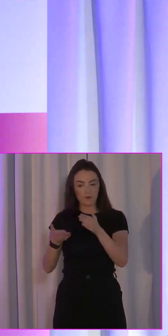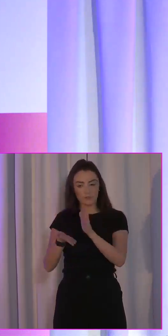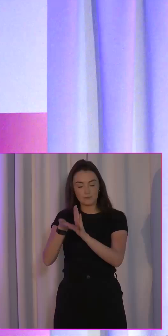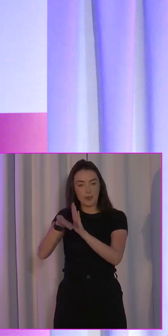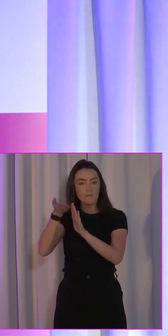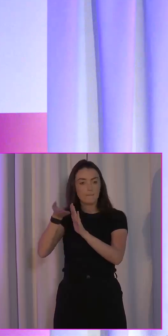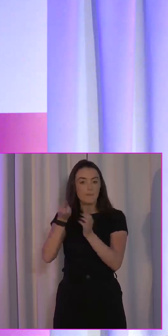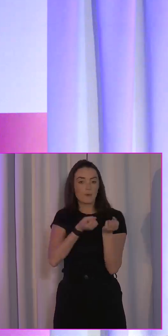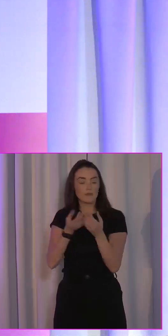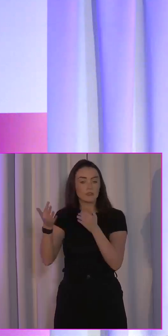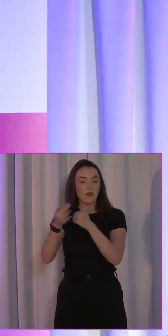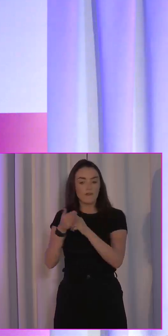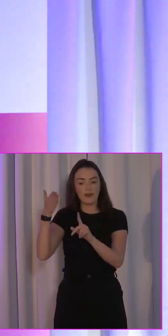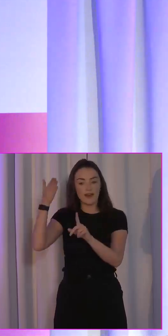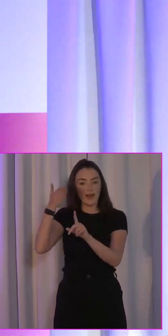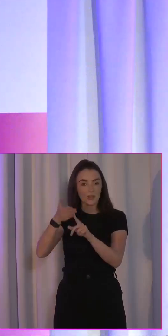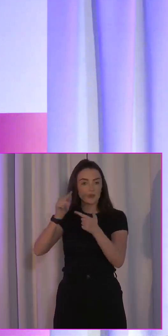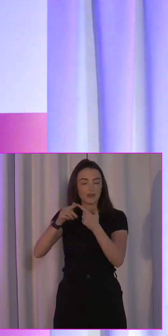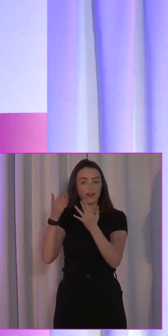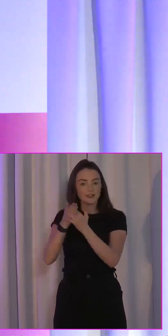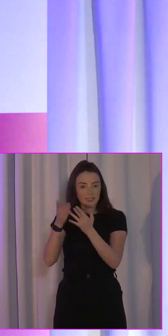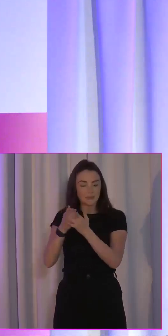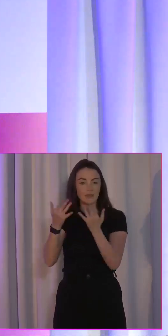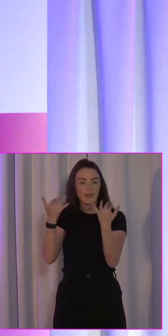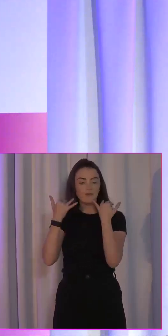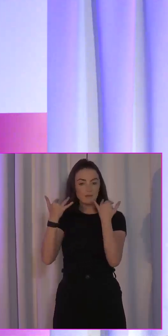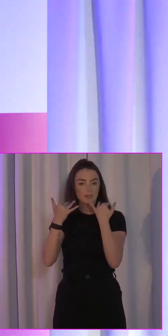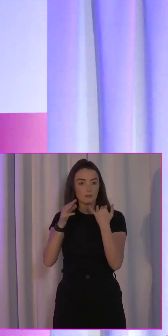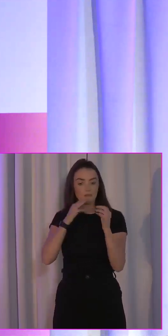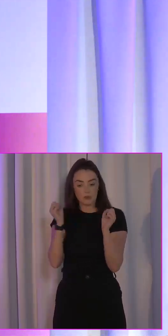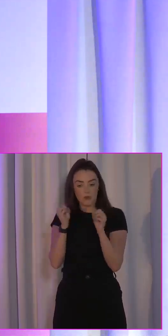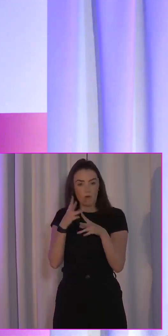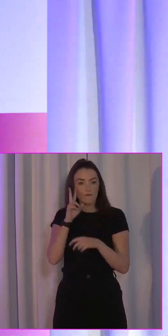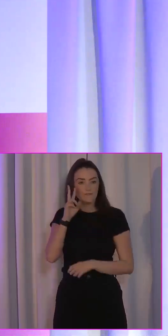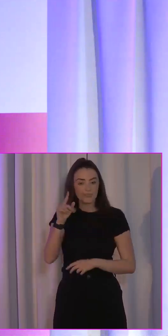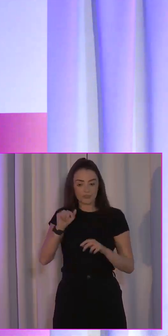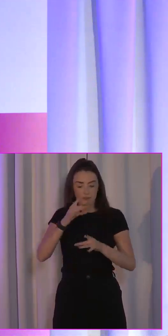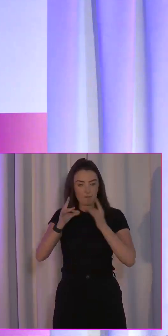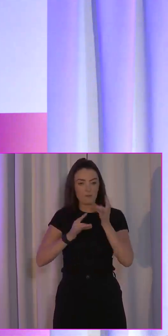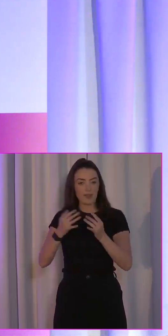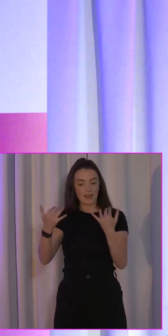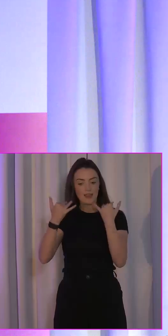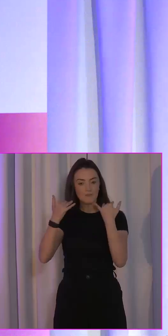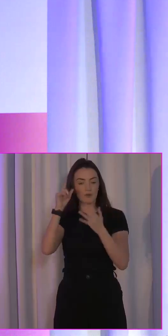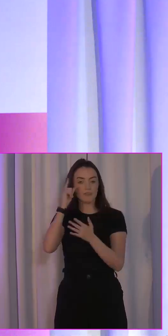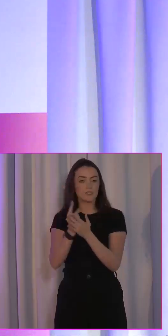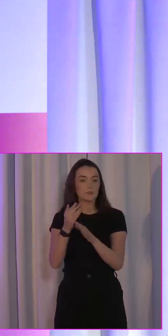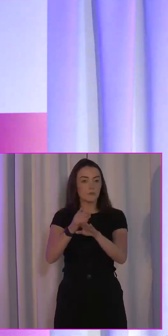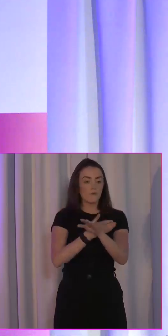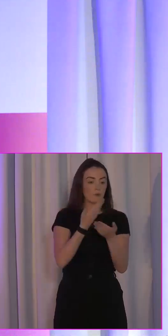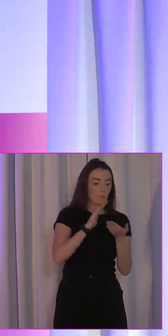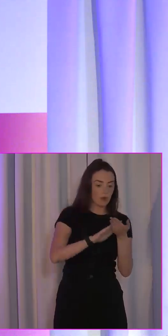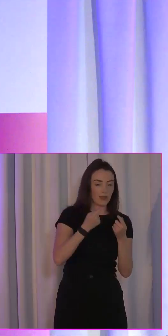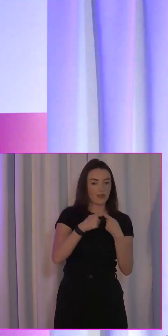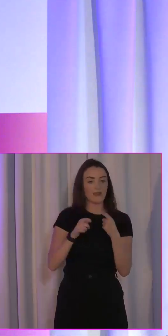provision of accurate, accessible information so that all visitors can make an informed decision before booking and before